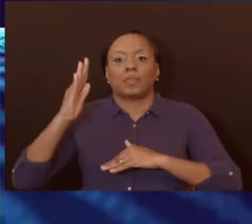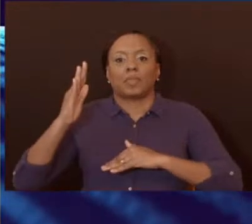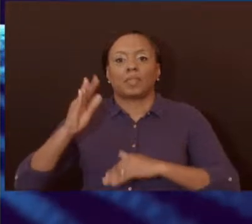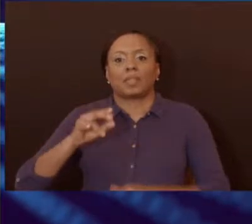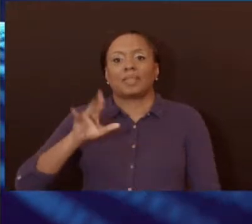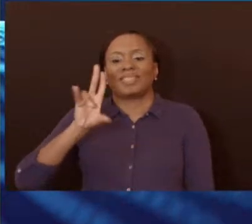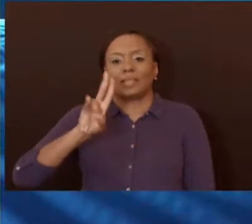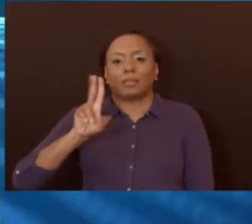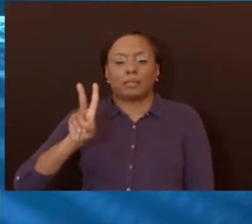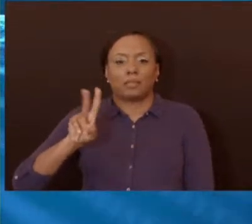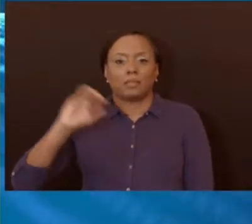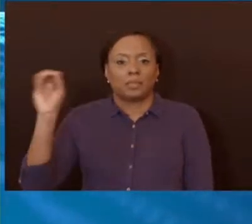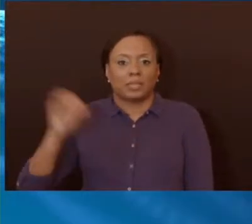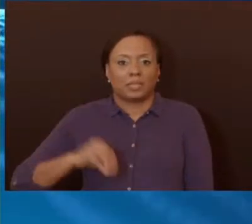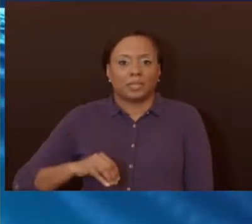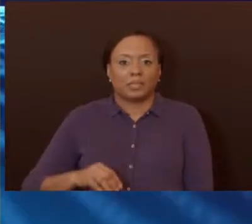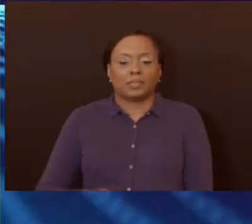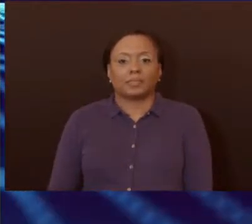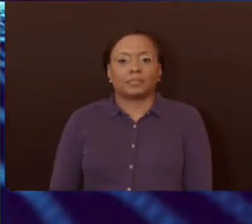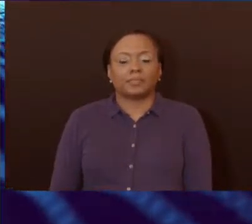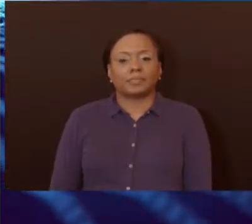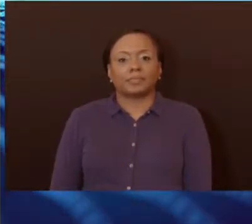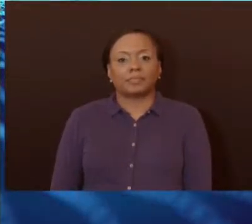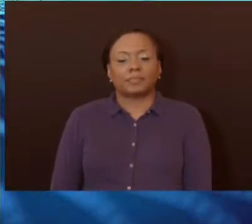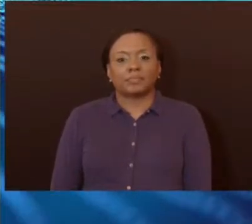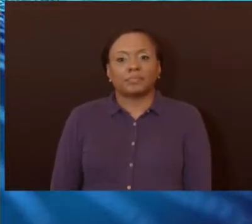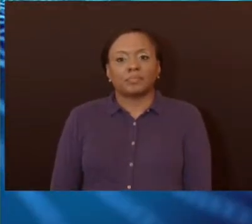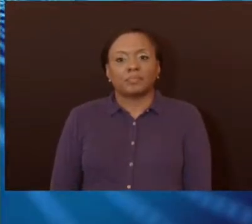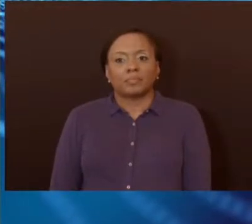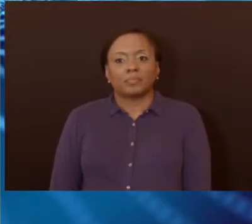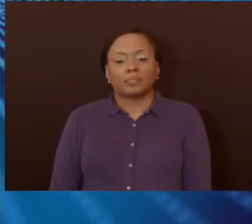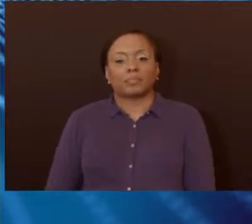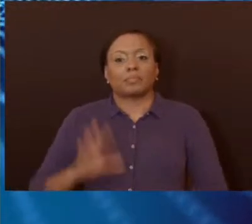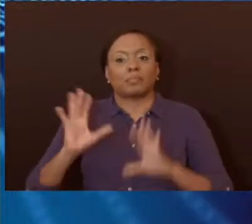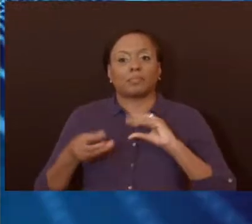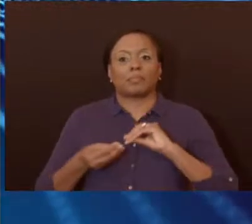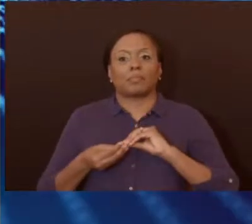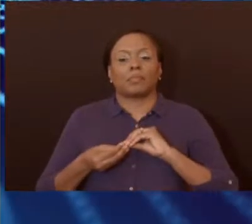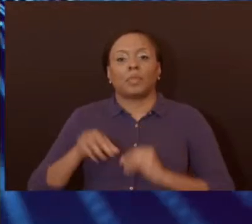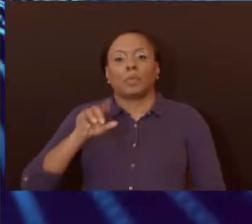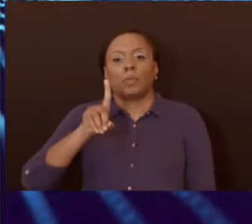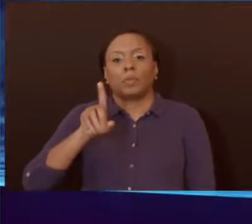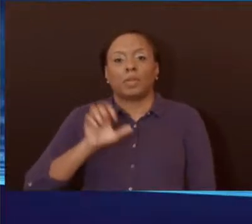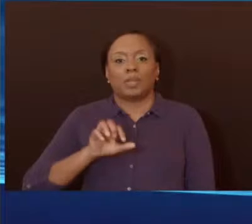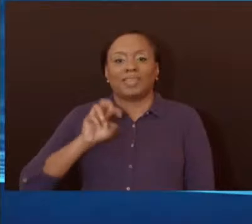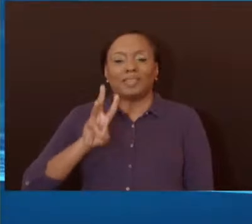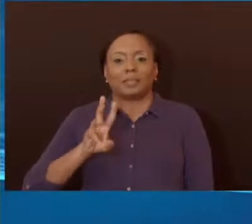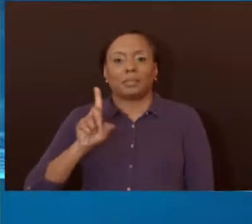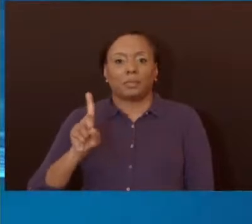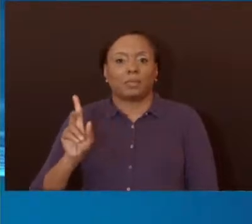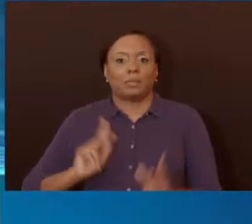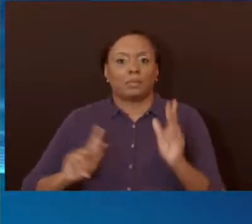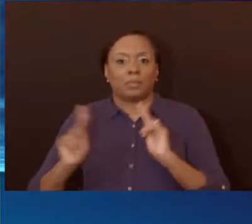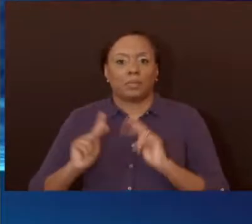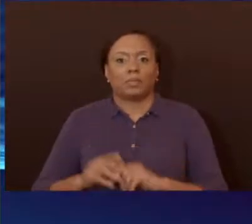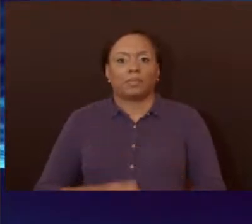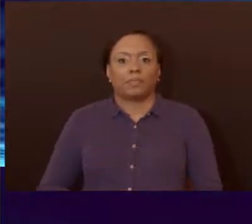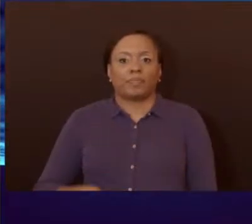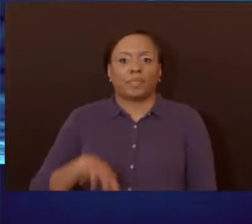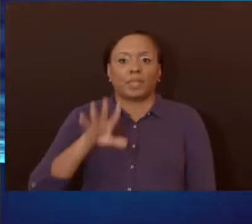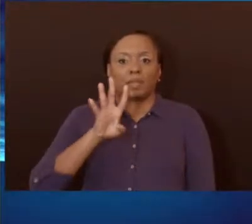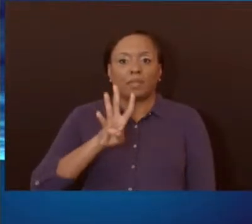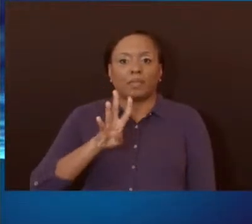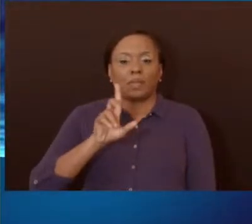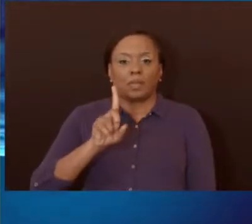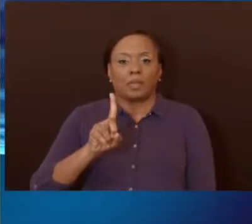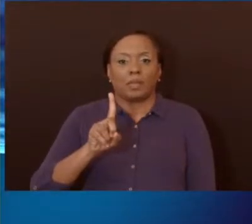representing 72%. So for that period, we had a total of 161 cases, 41 persons